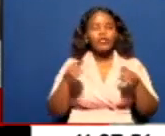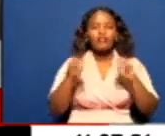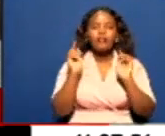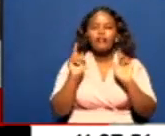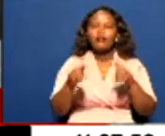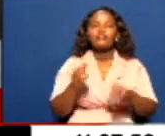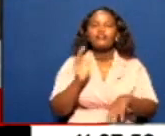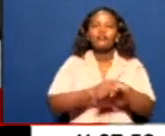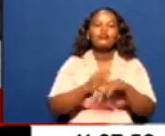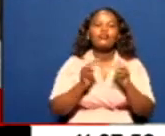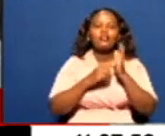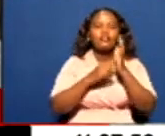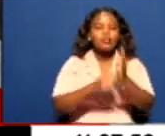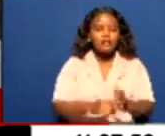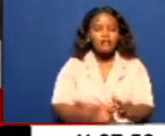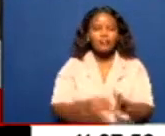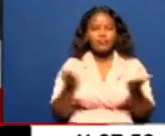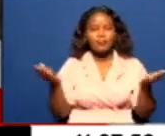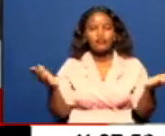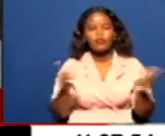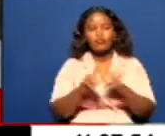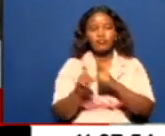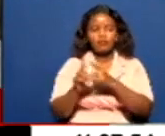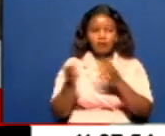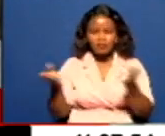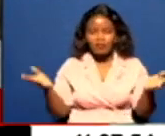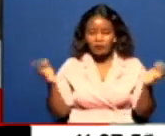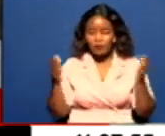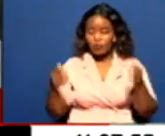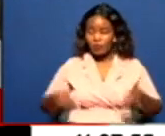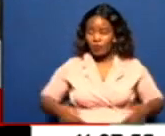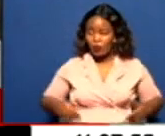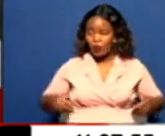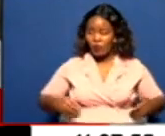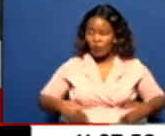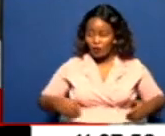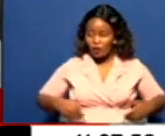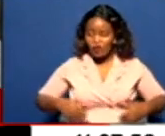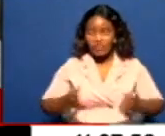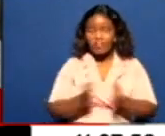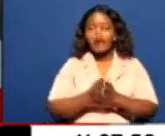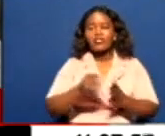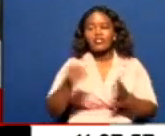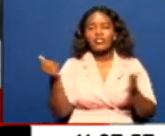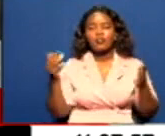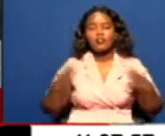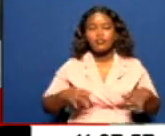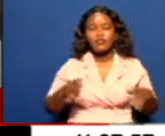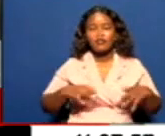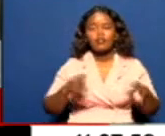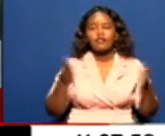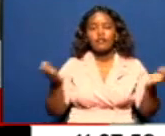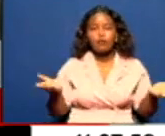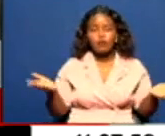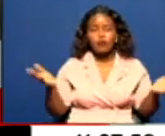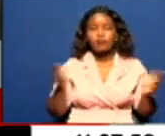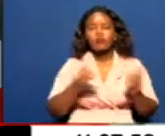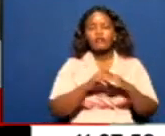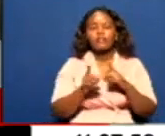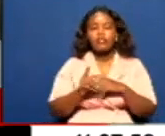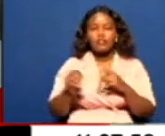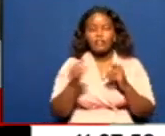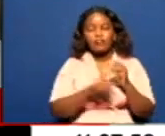example, and the youth and other like-minded people can ape what I'm doing.